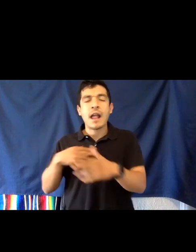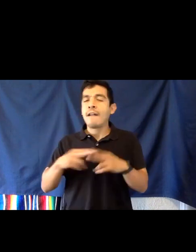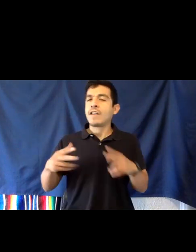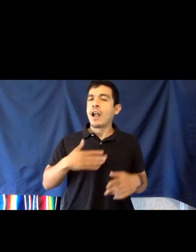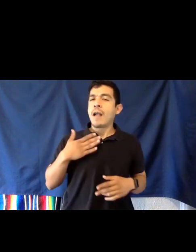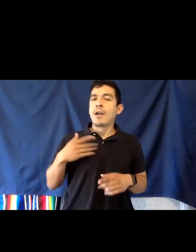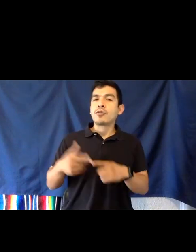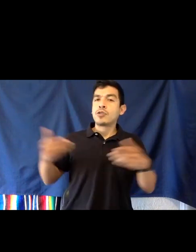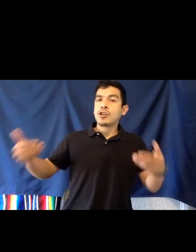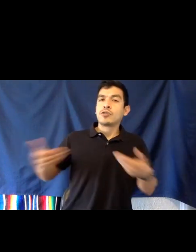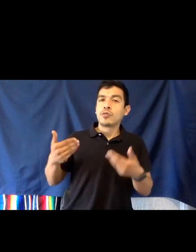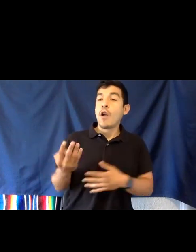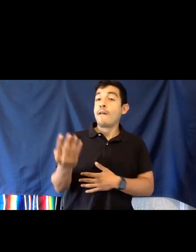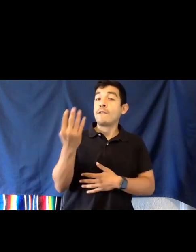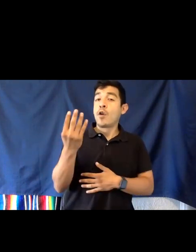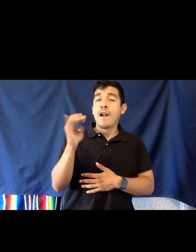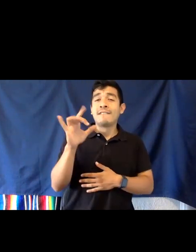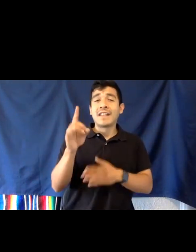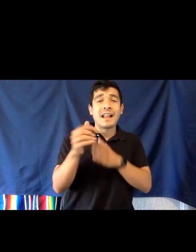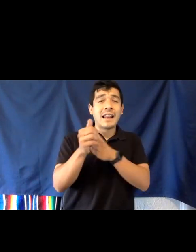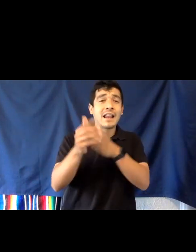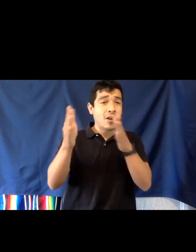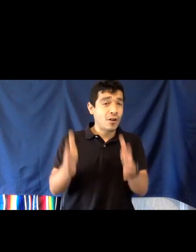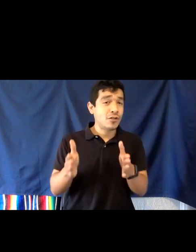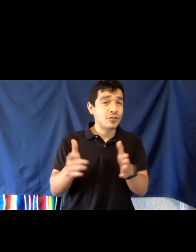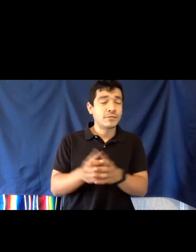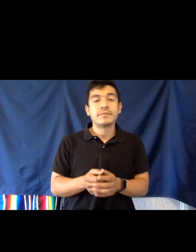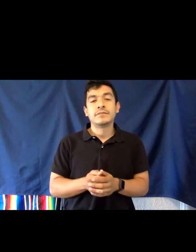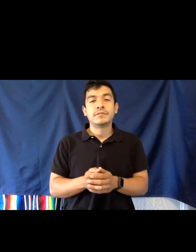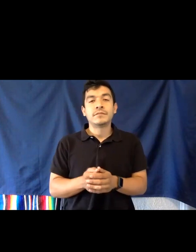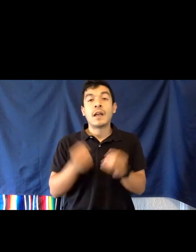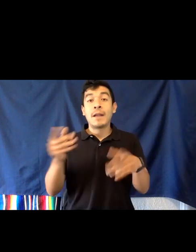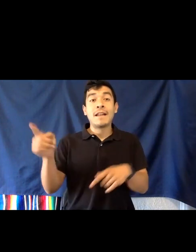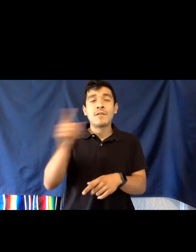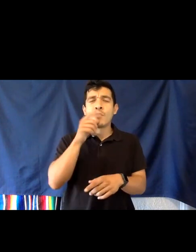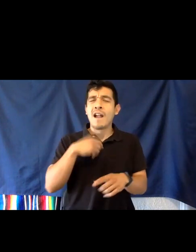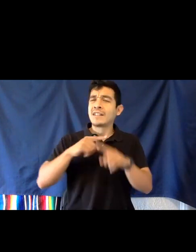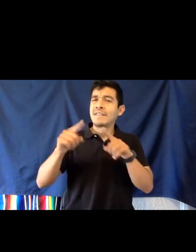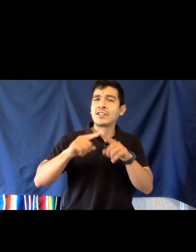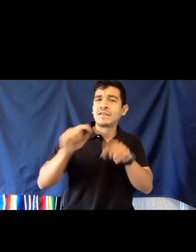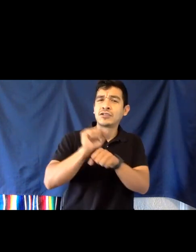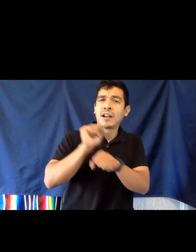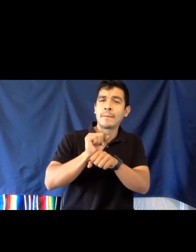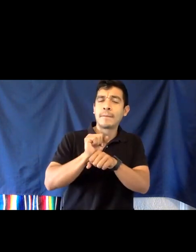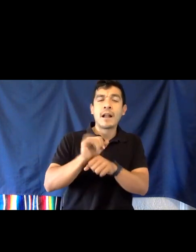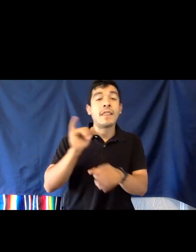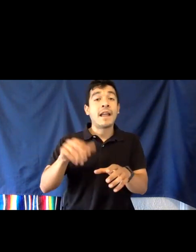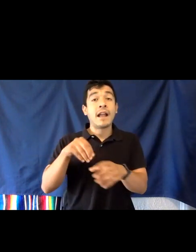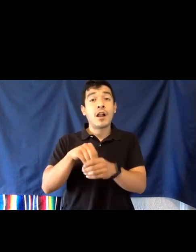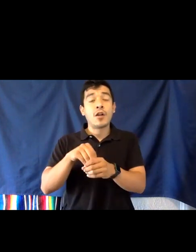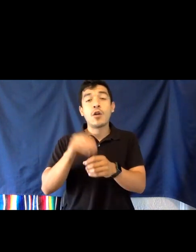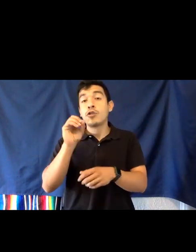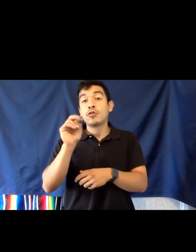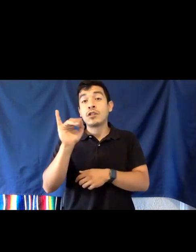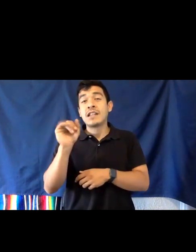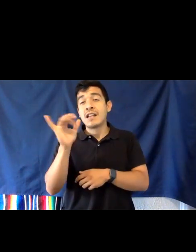four esteemed field leaders, many of whom wear multiple hats. And they include Sonya Childress, who's